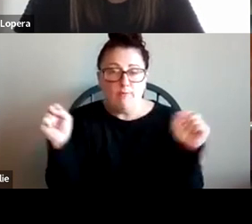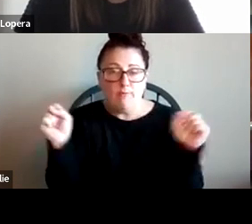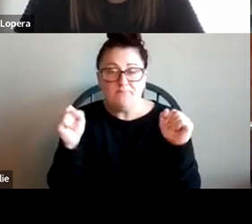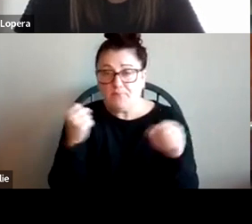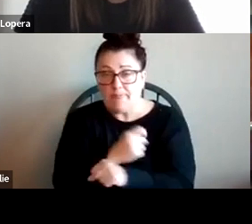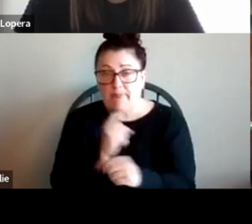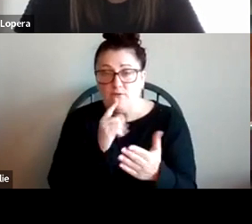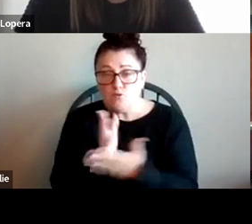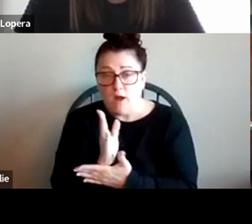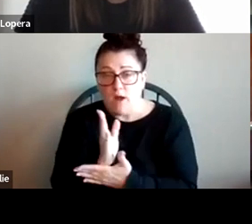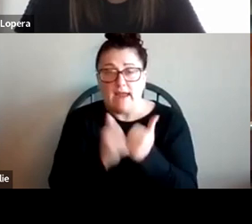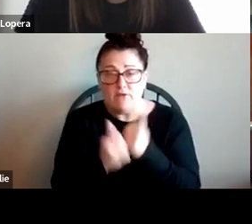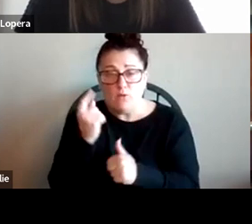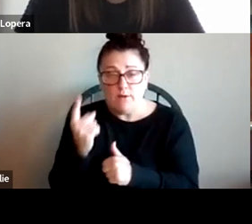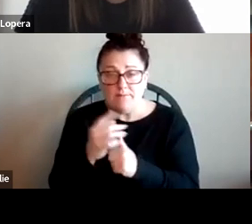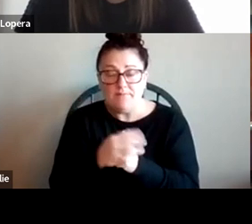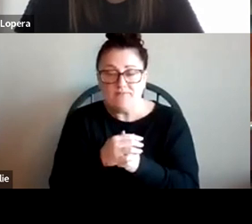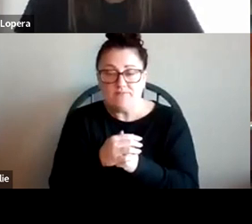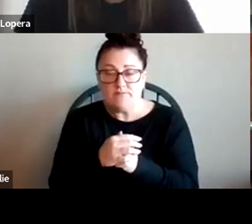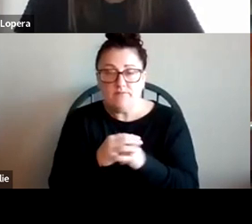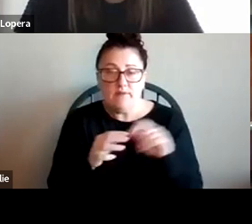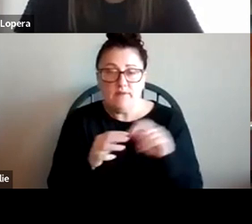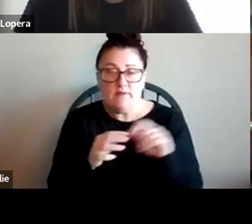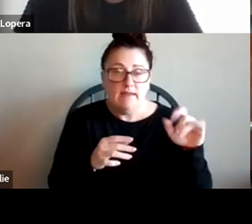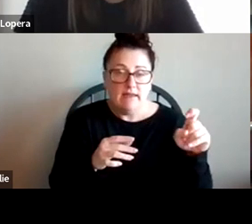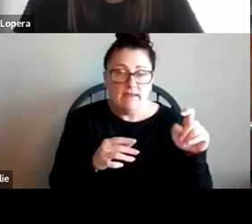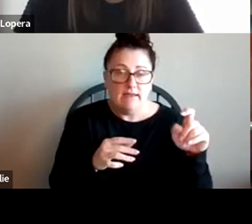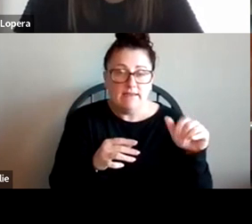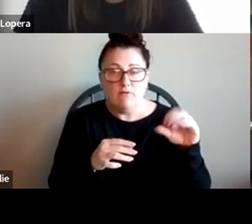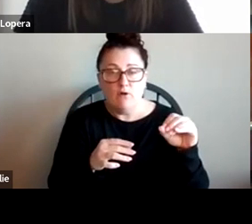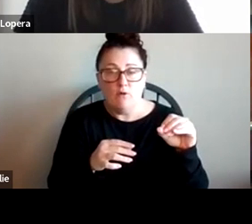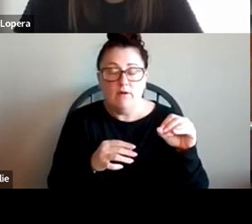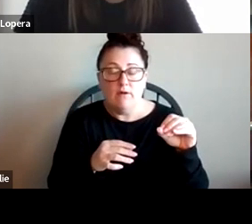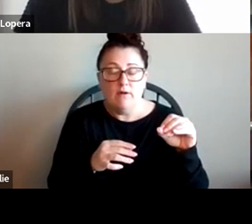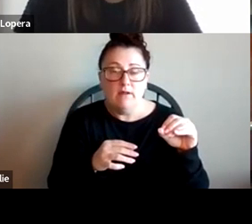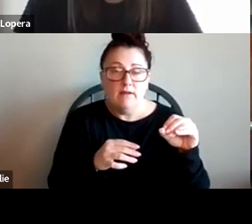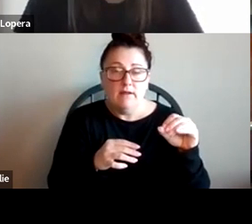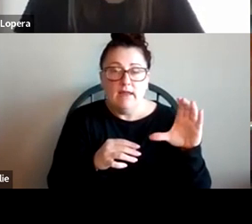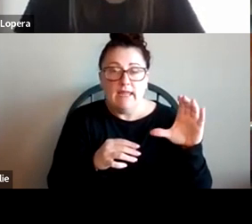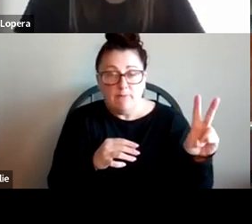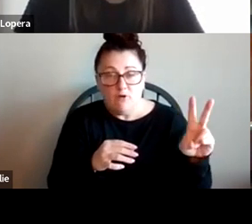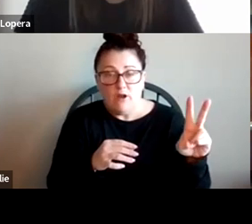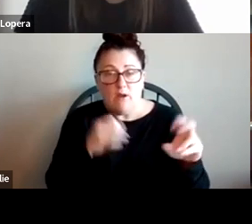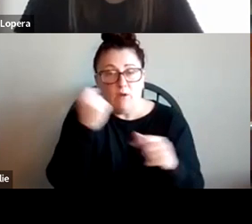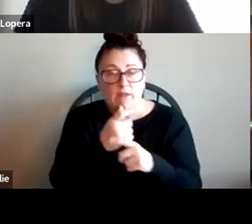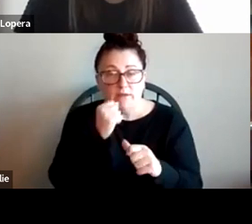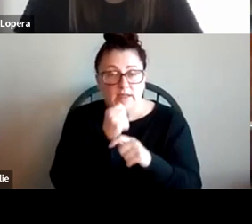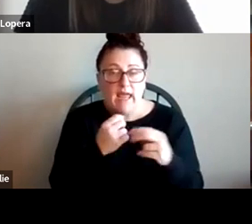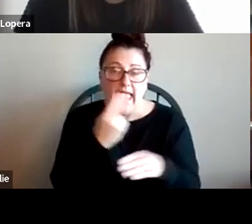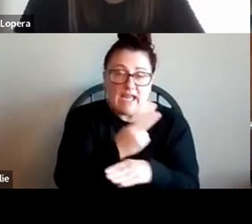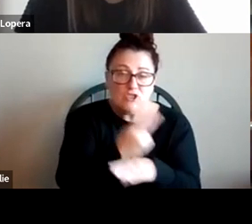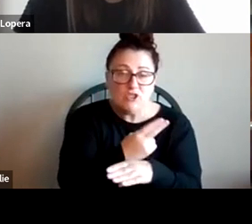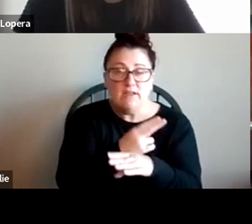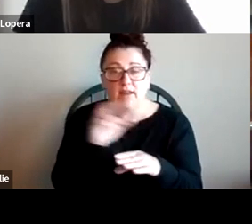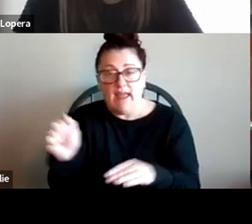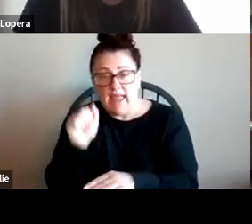rights for everyone, for our Latinx, Afro-Latino brothers and sisters, for our Cape Verdean brothers and sisters, our Haitian brothers and